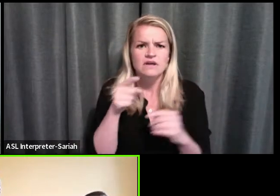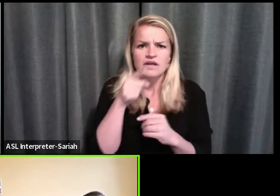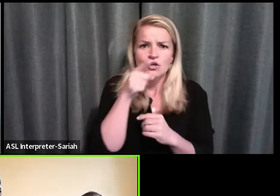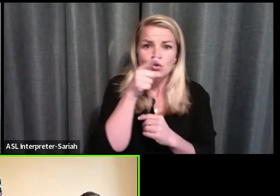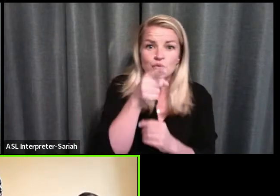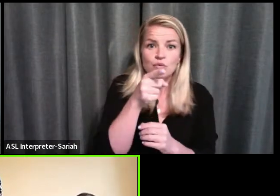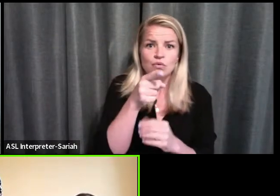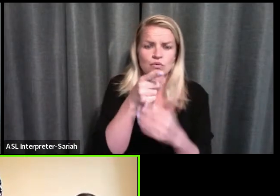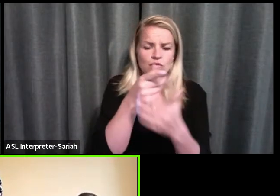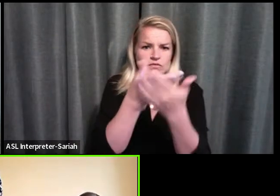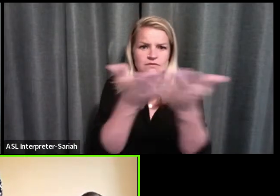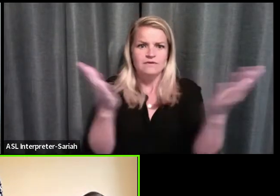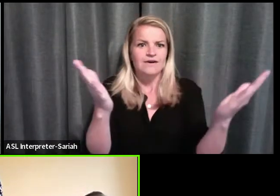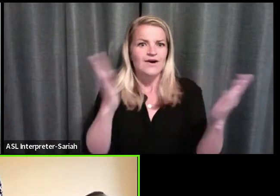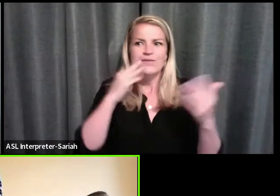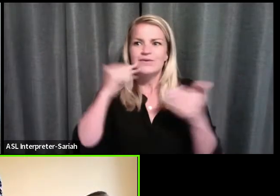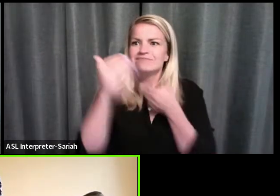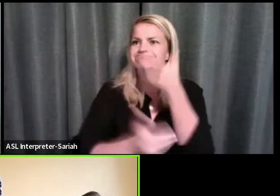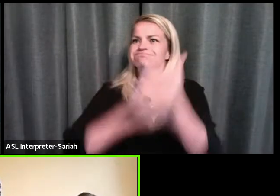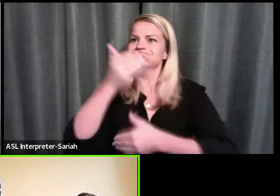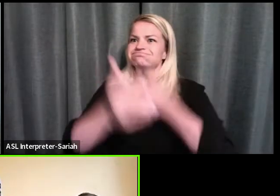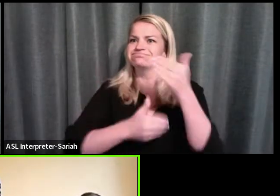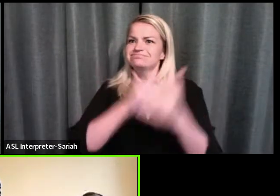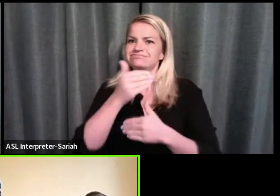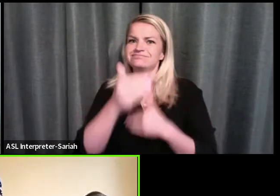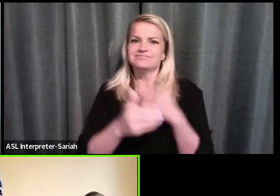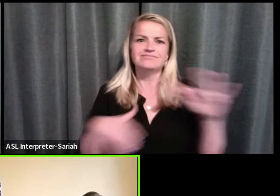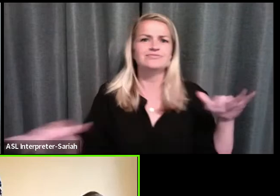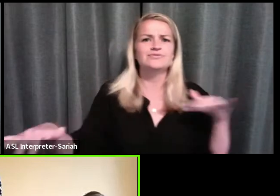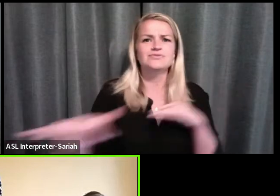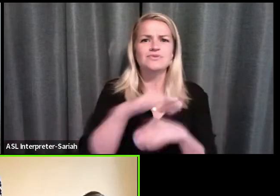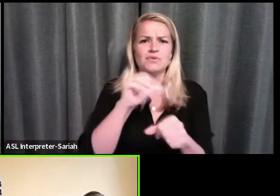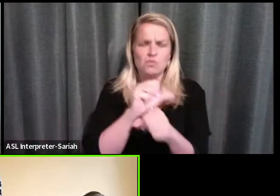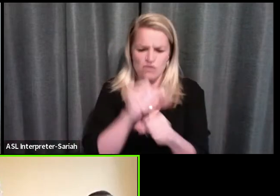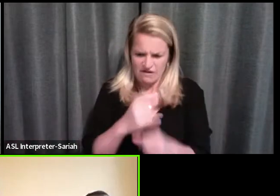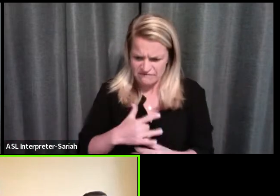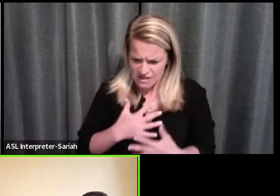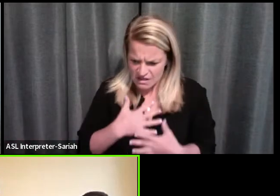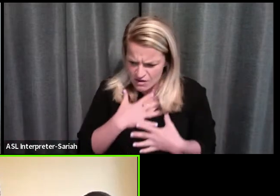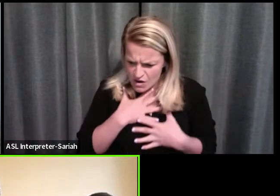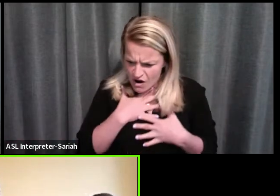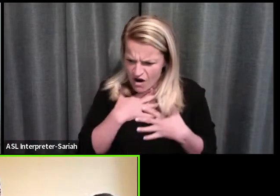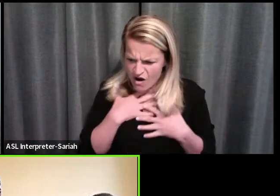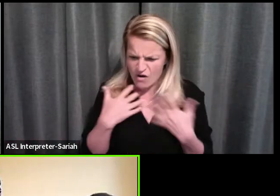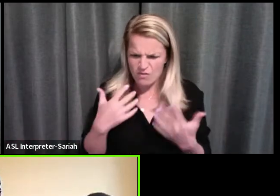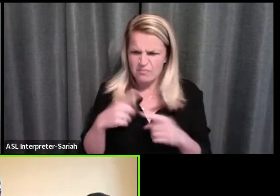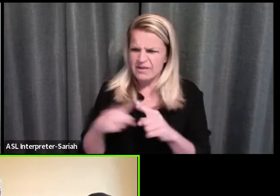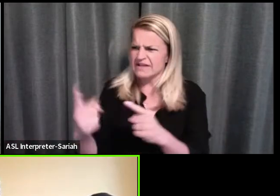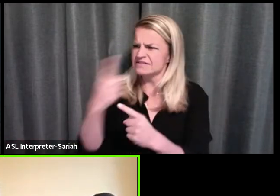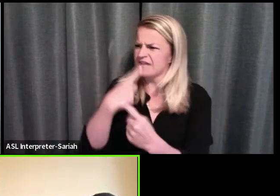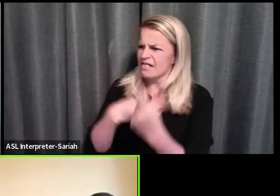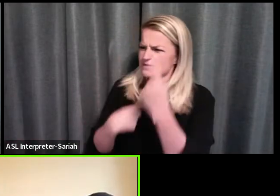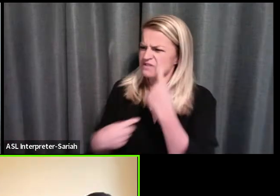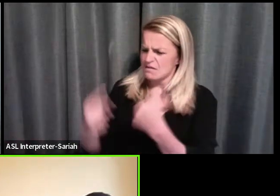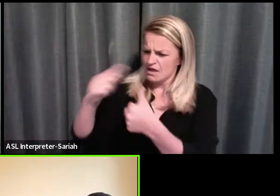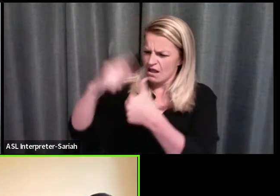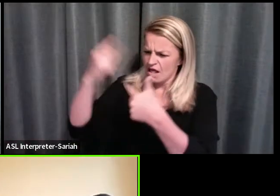Up and about, filling me with empty promises.